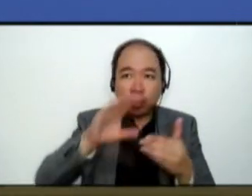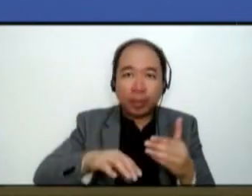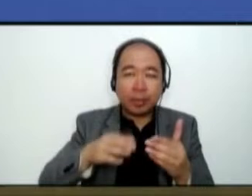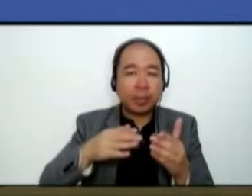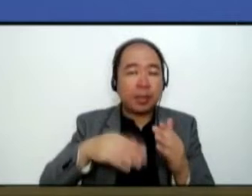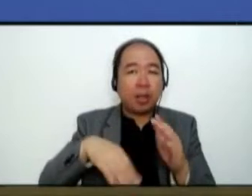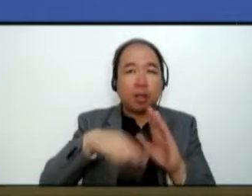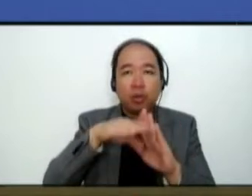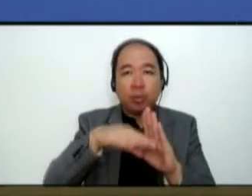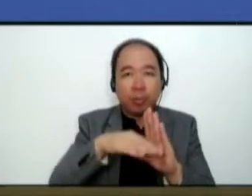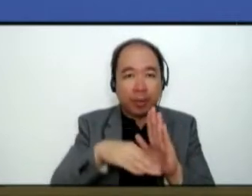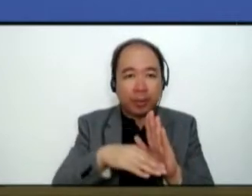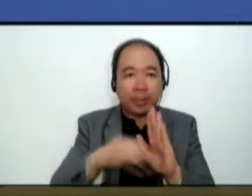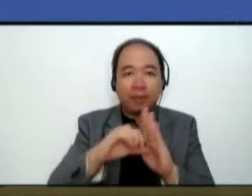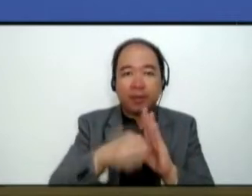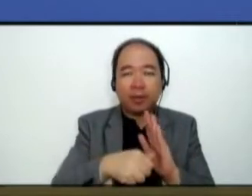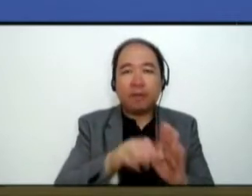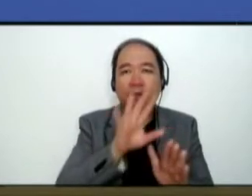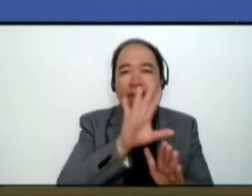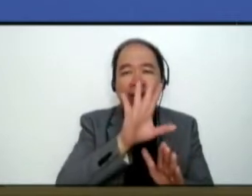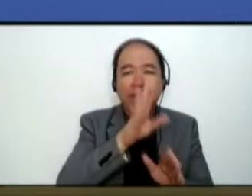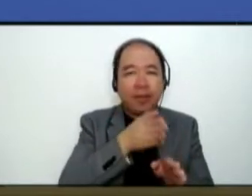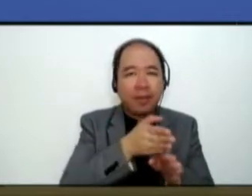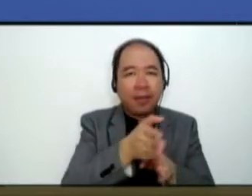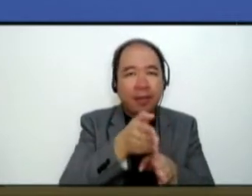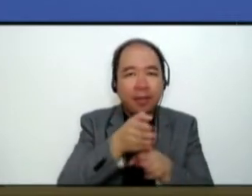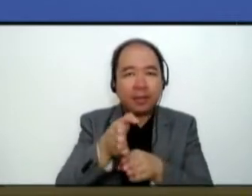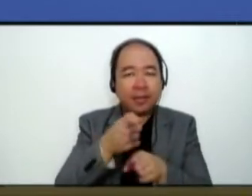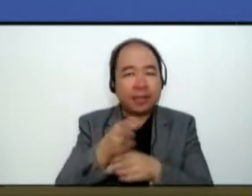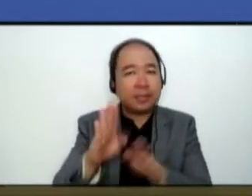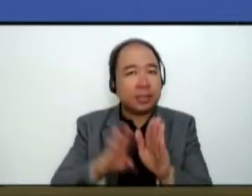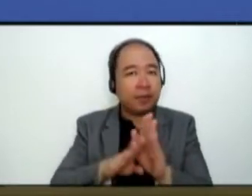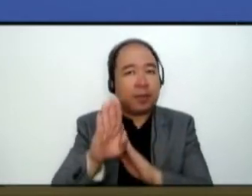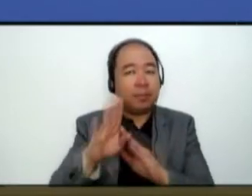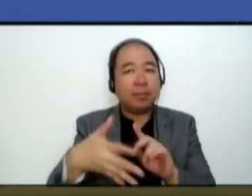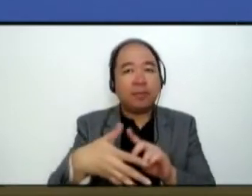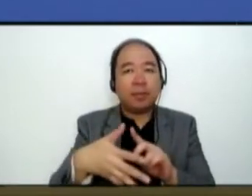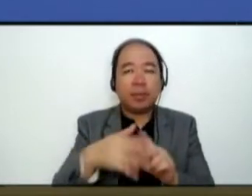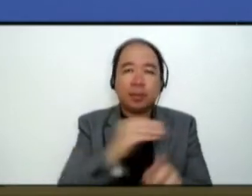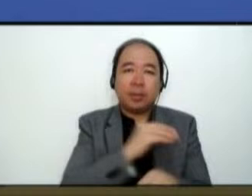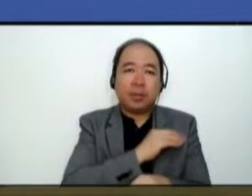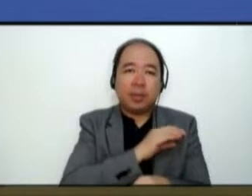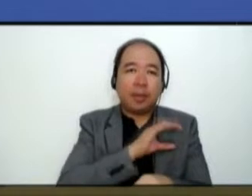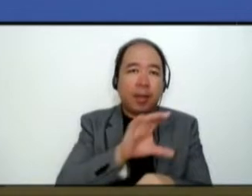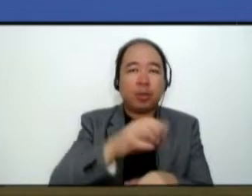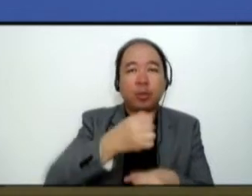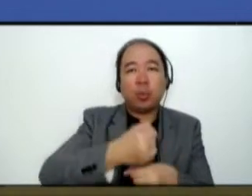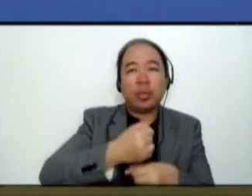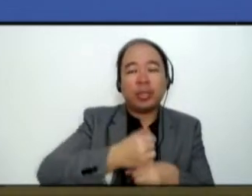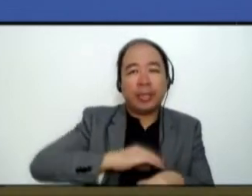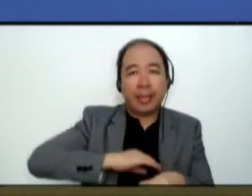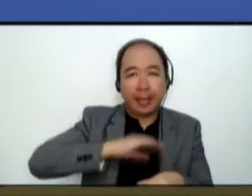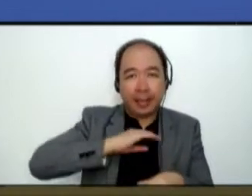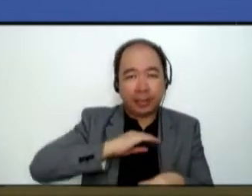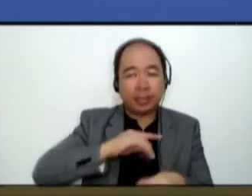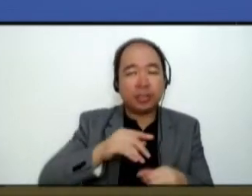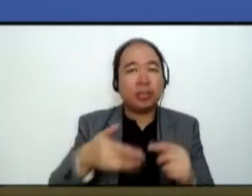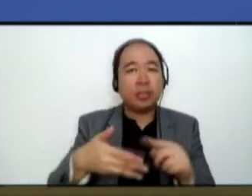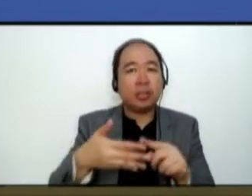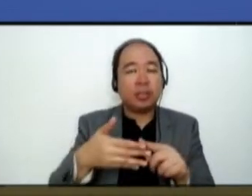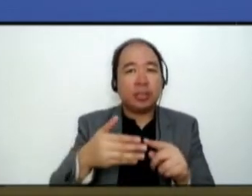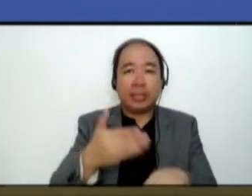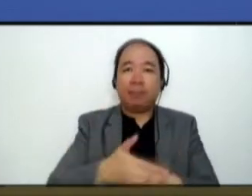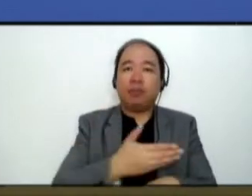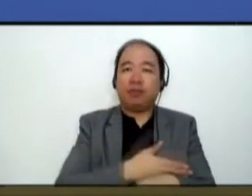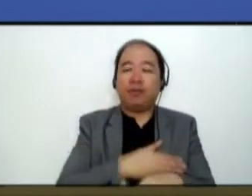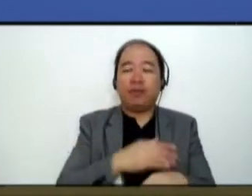emphasized 5 key areas of development. First, empowering the working age population. Second, improving the quality of children